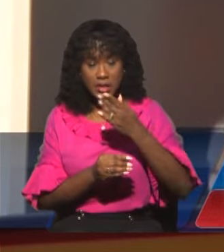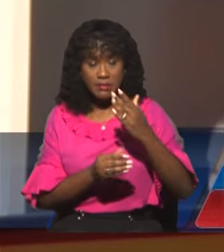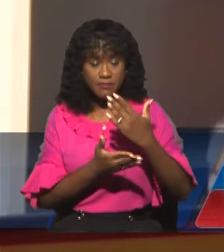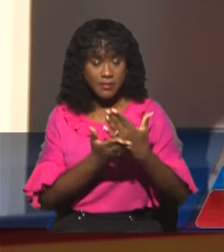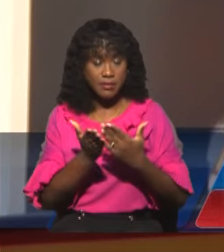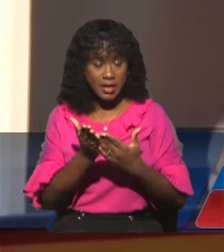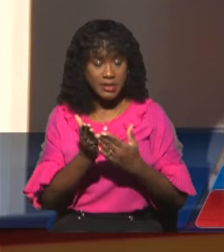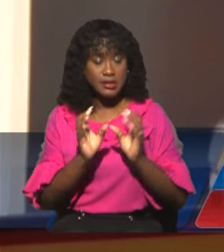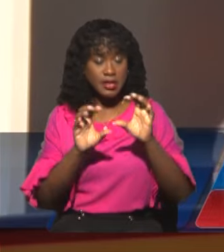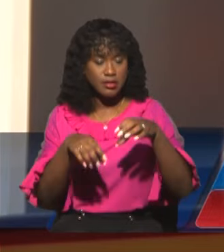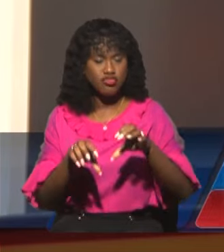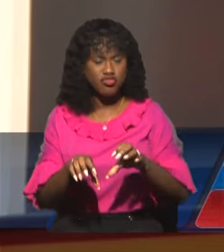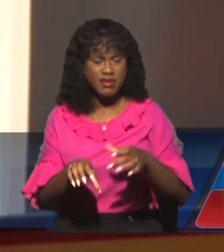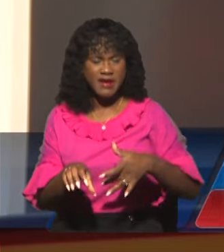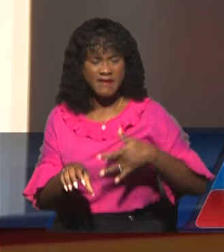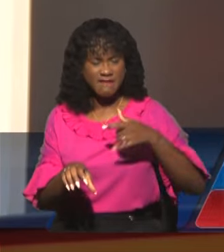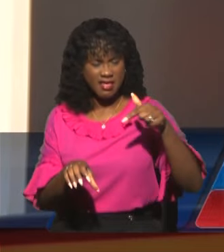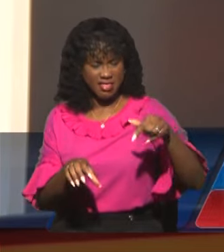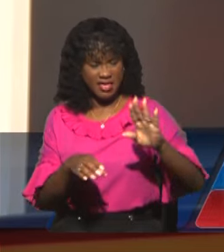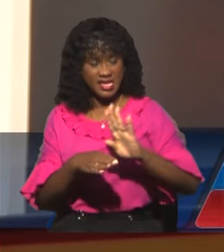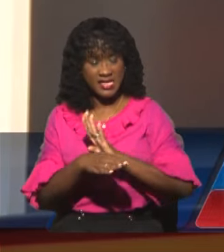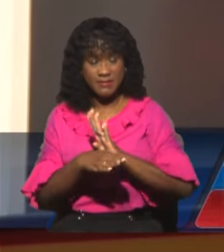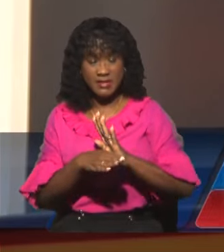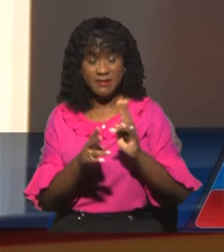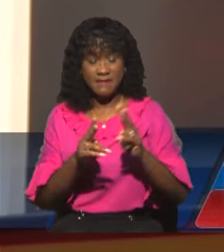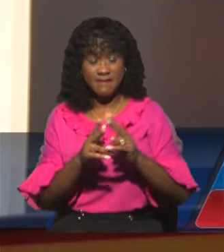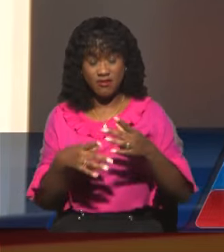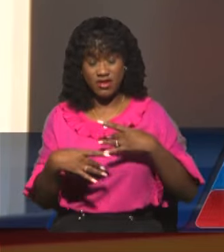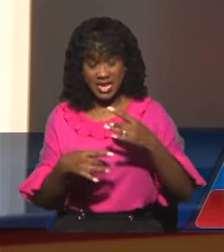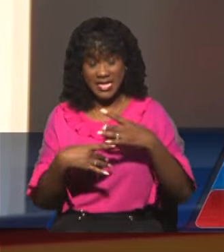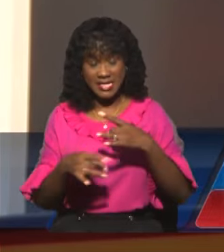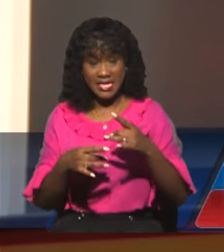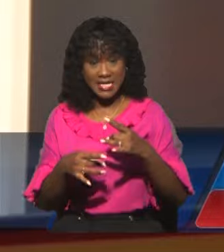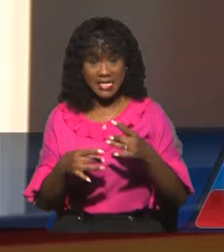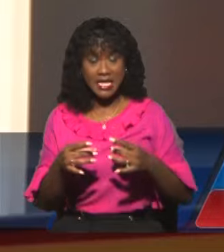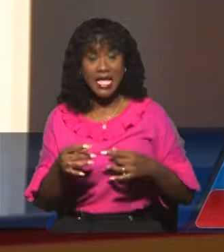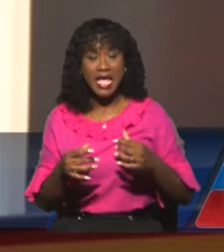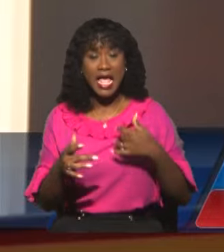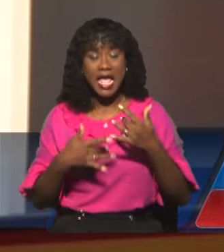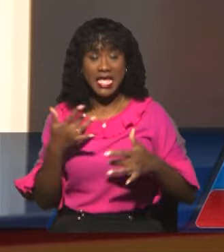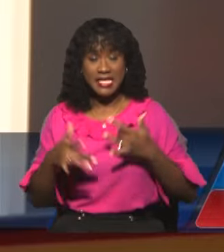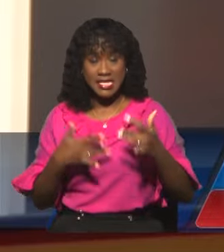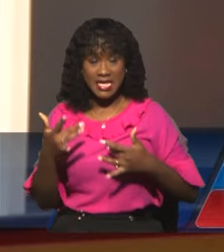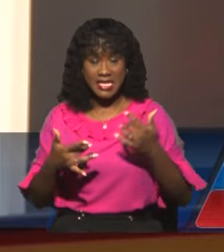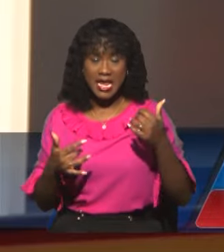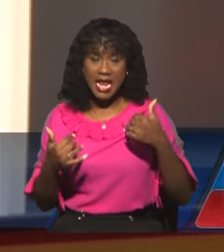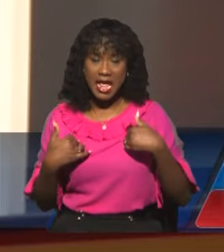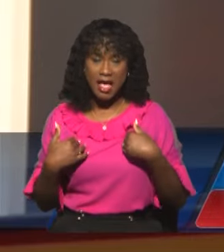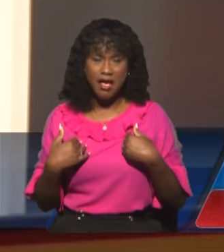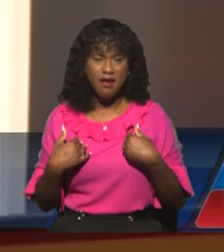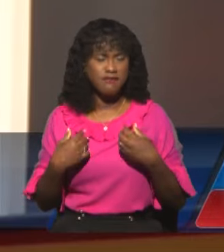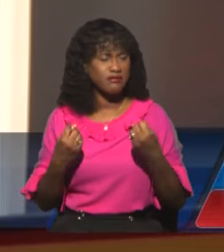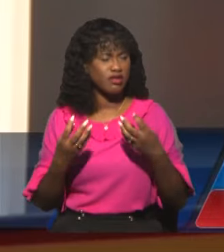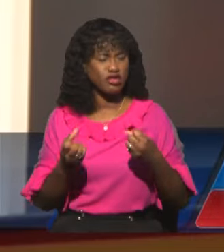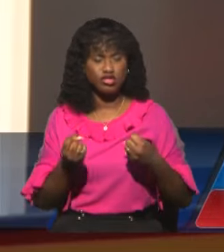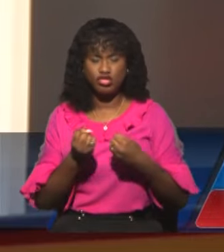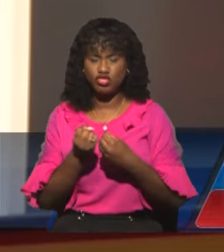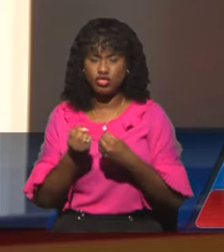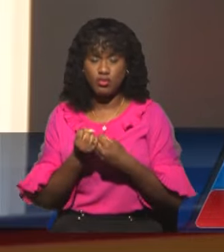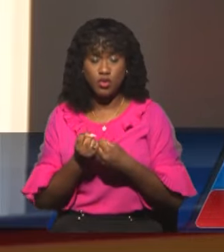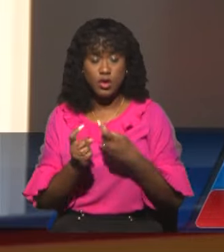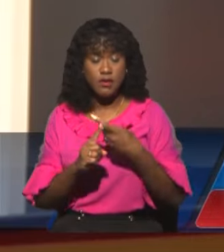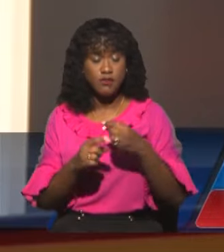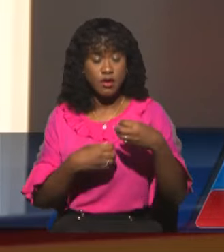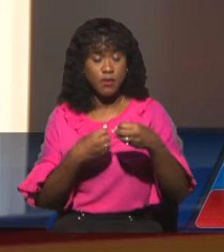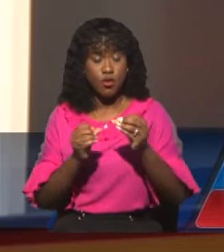Caribbean, because we feel that this business is very exciting. We have huge support from six our office in Miami